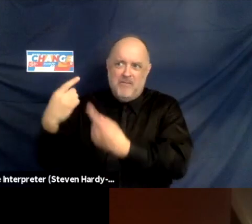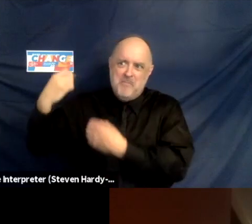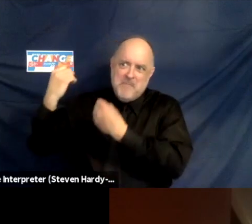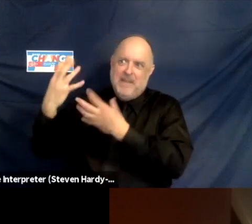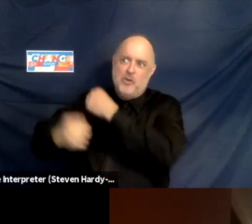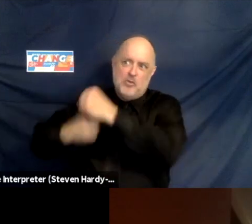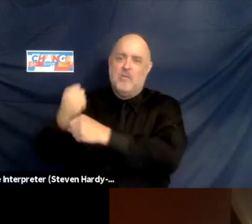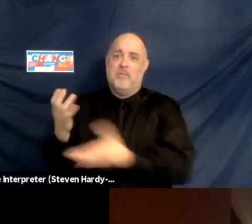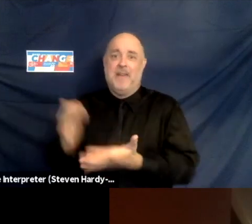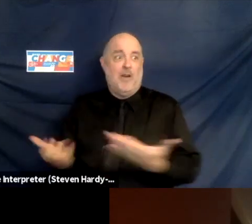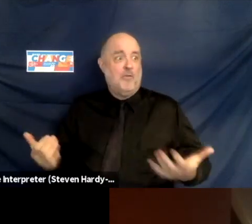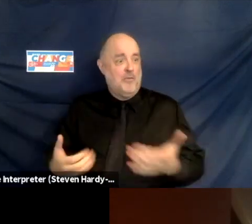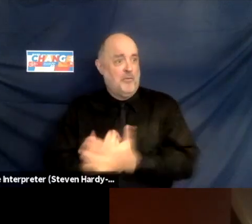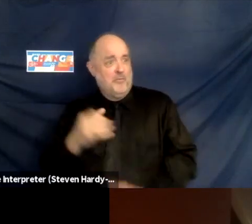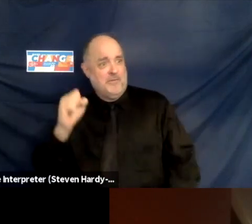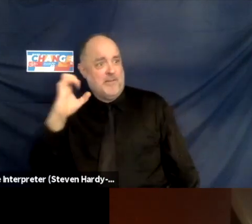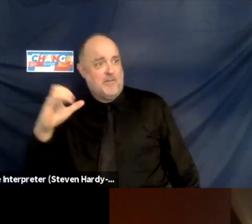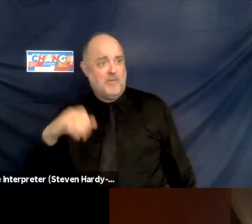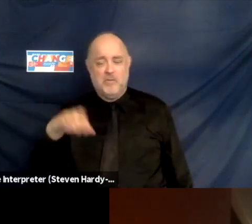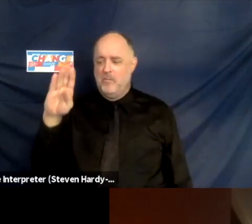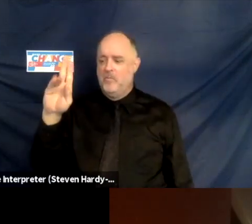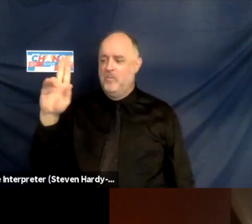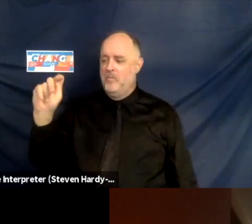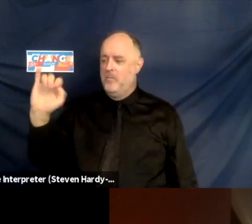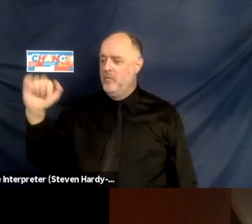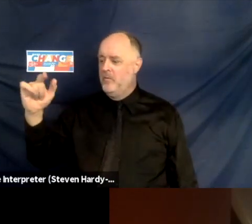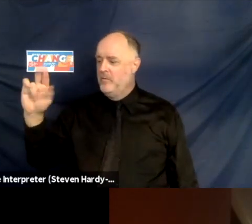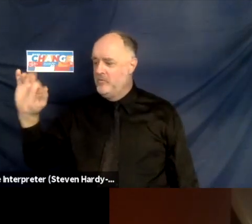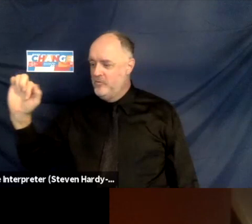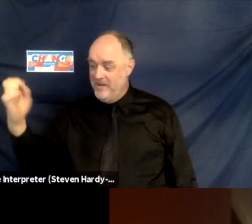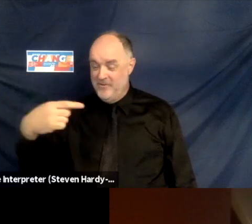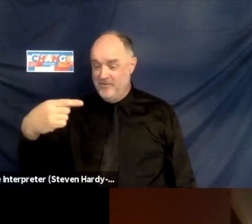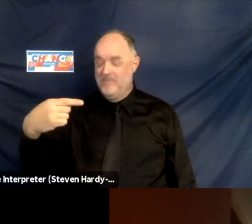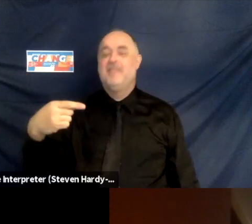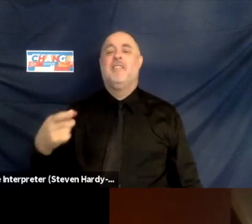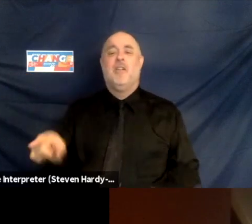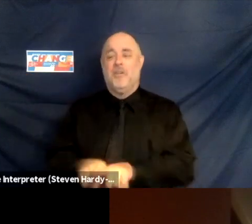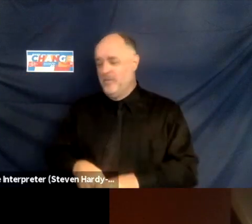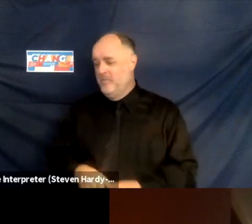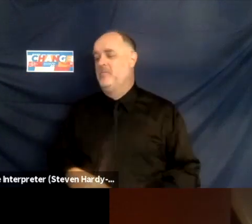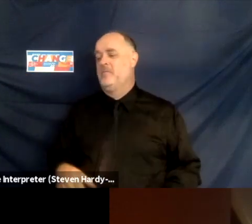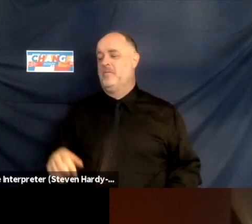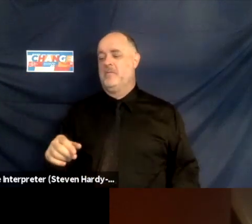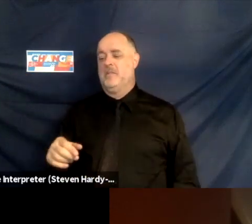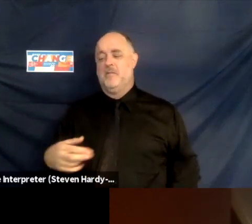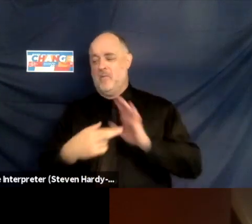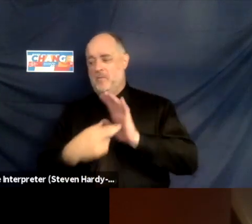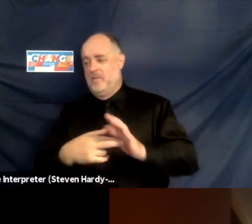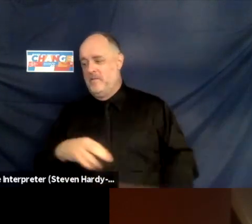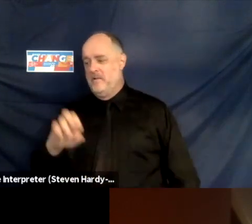with Secretary Buttigieg coming in and Mr. Espaillat, who's, you know, I guess this is